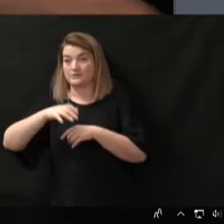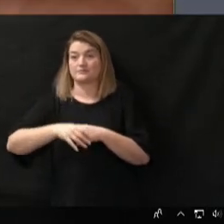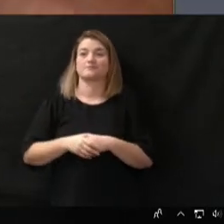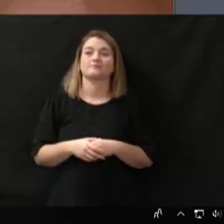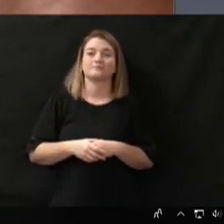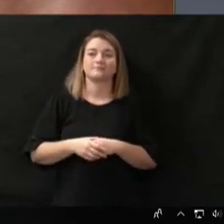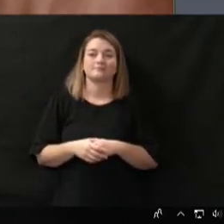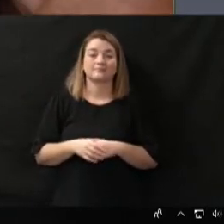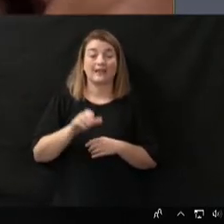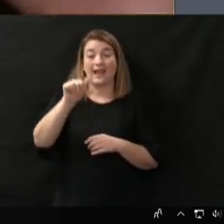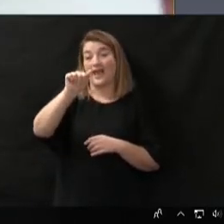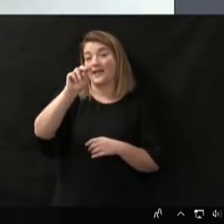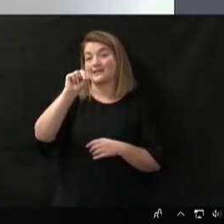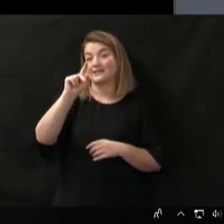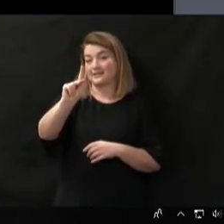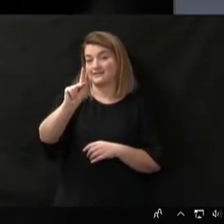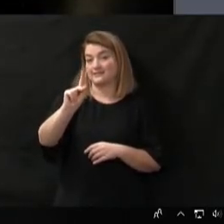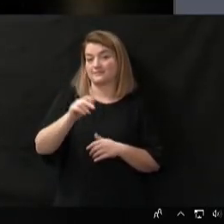Okay.